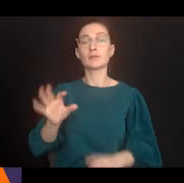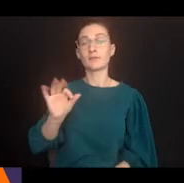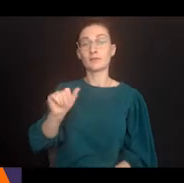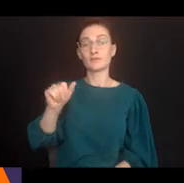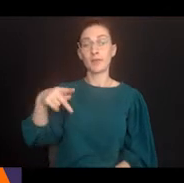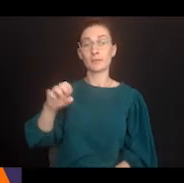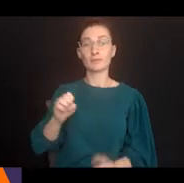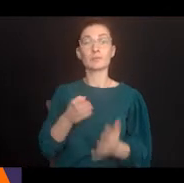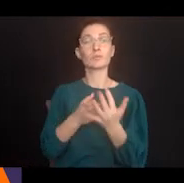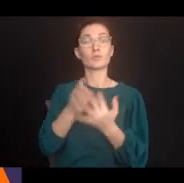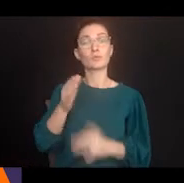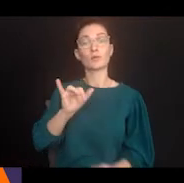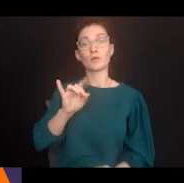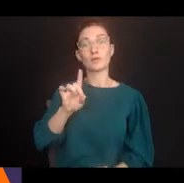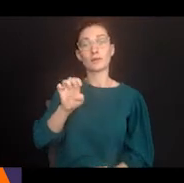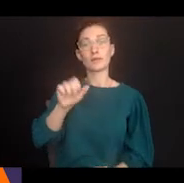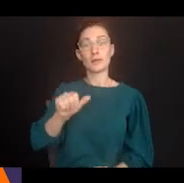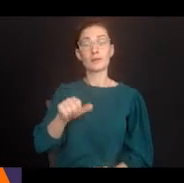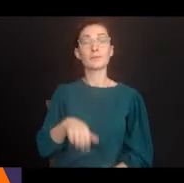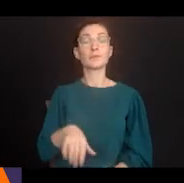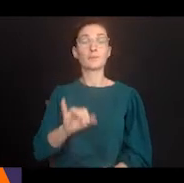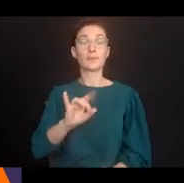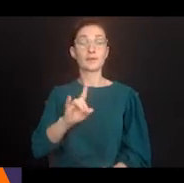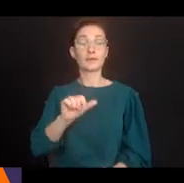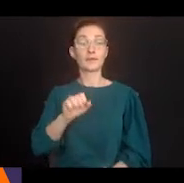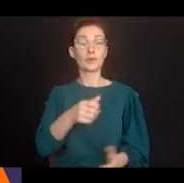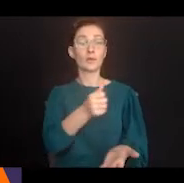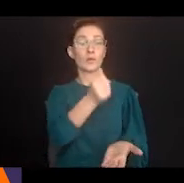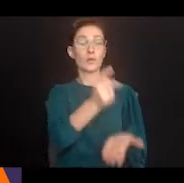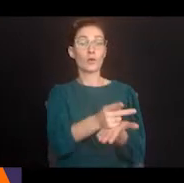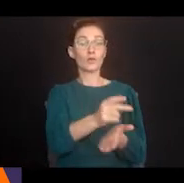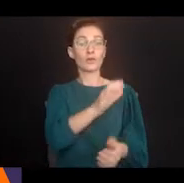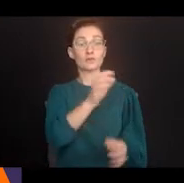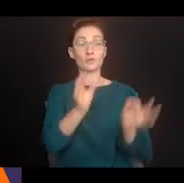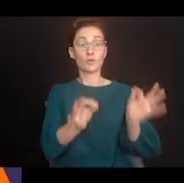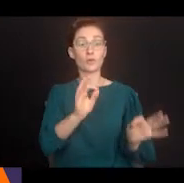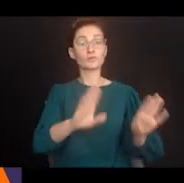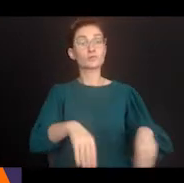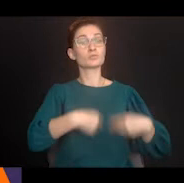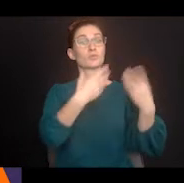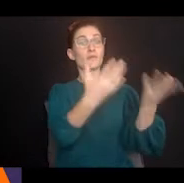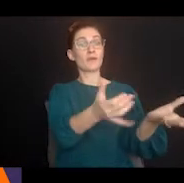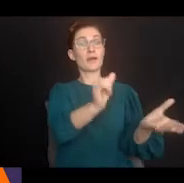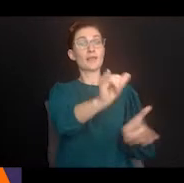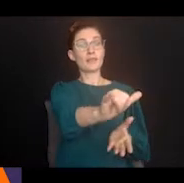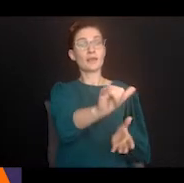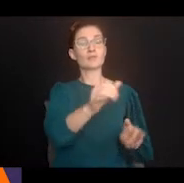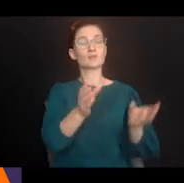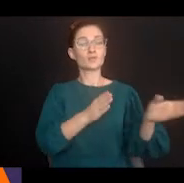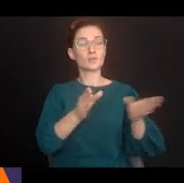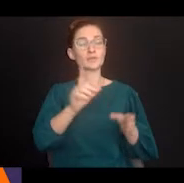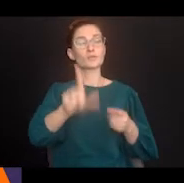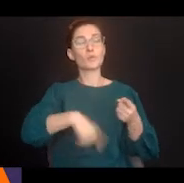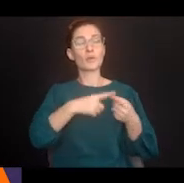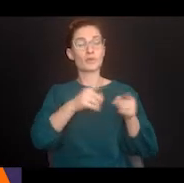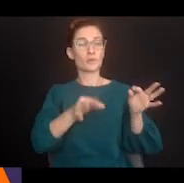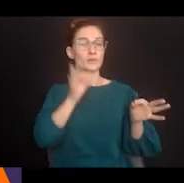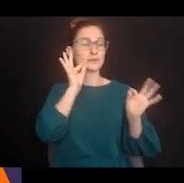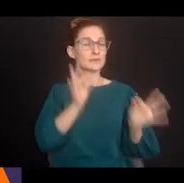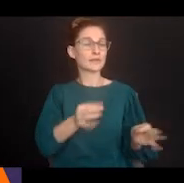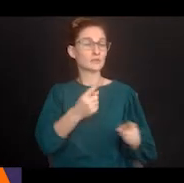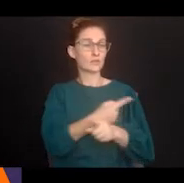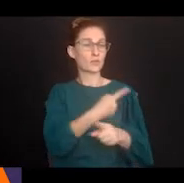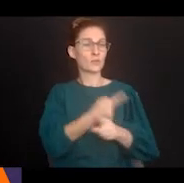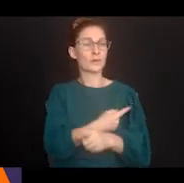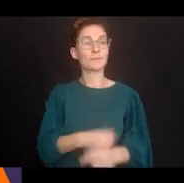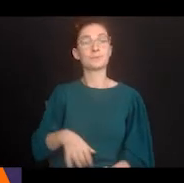IDEA. IDEA authorizes the court to grant such relief as the court determines appropriate.